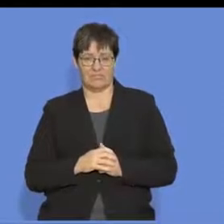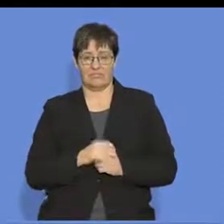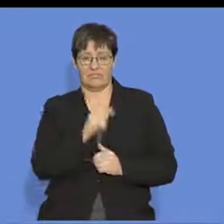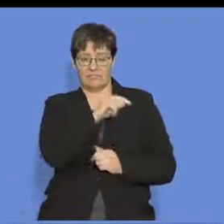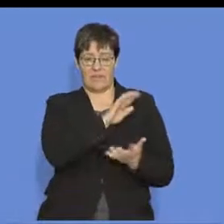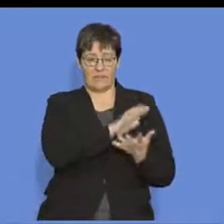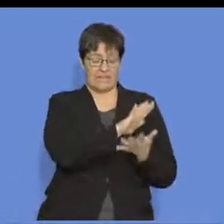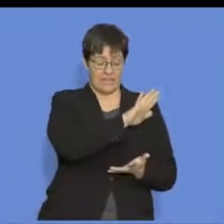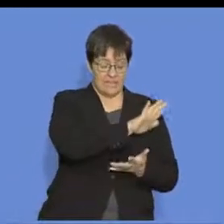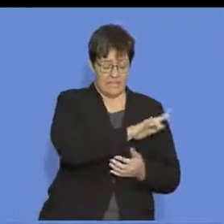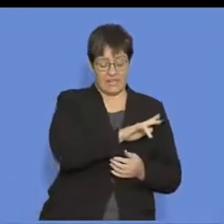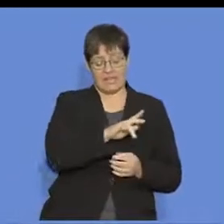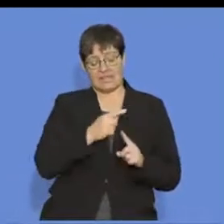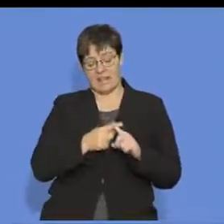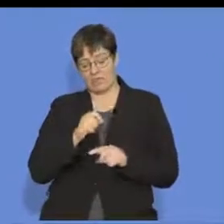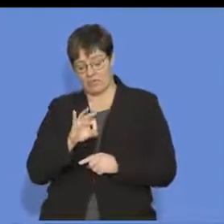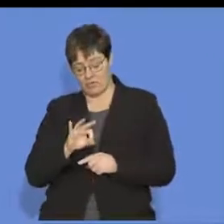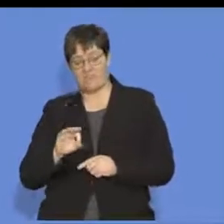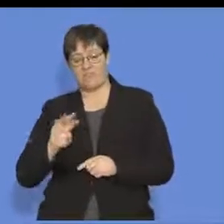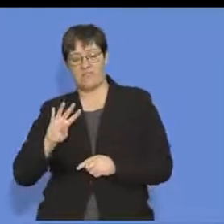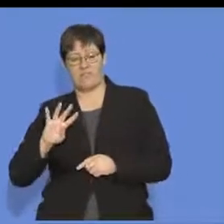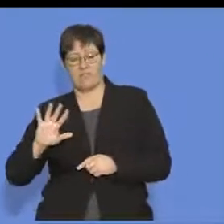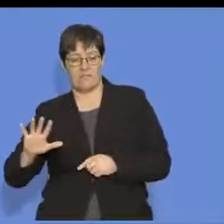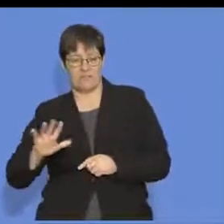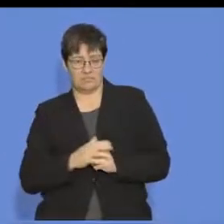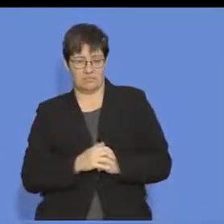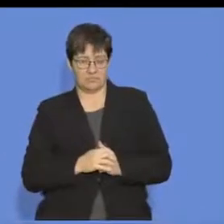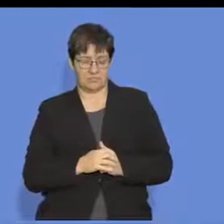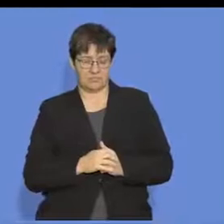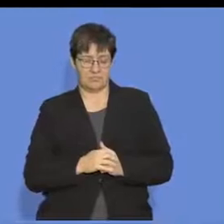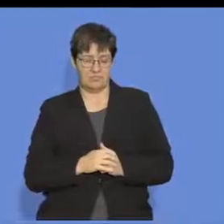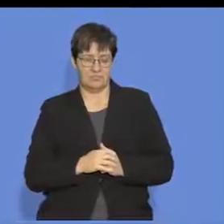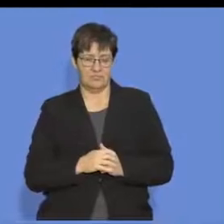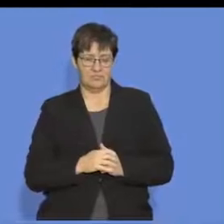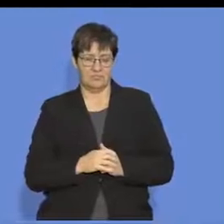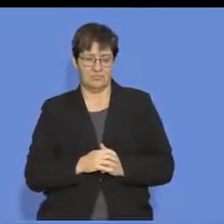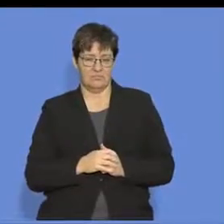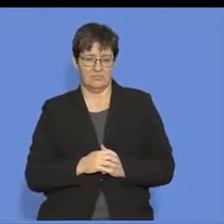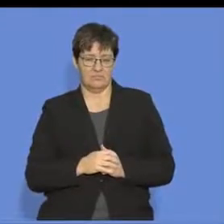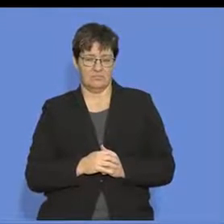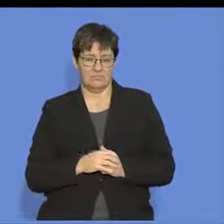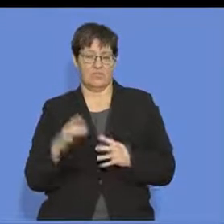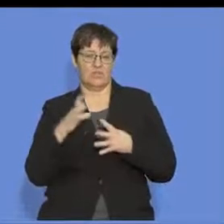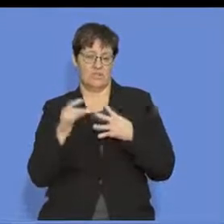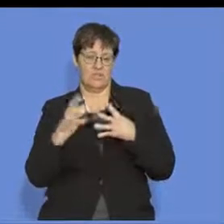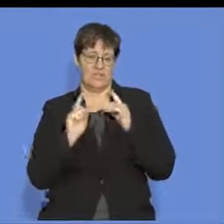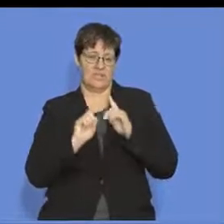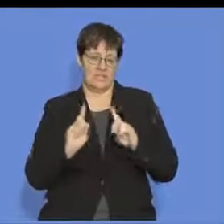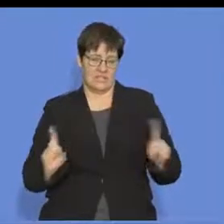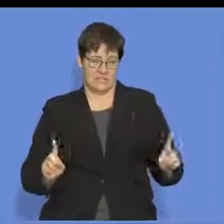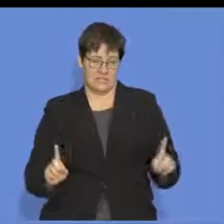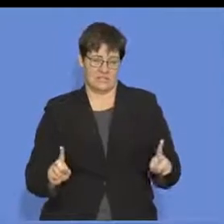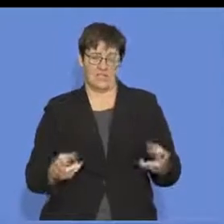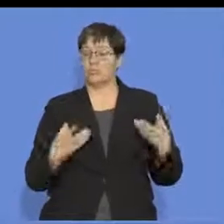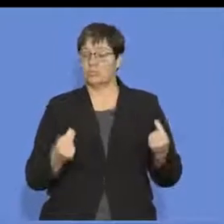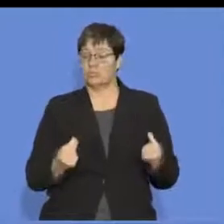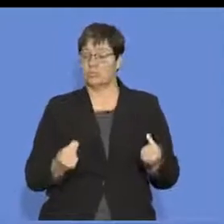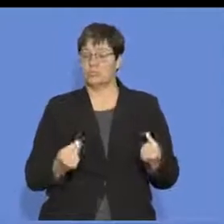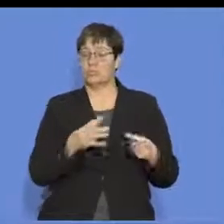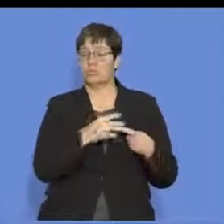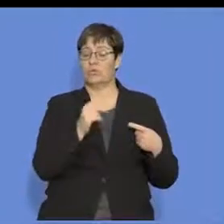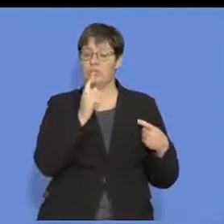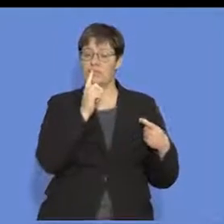is 15. 15 times 3, we have 45 choices. So what we did is choice